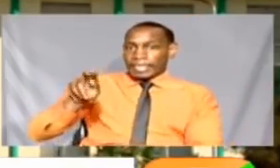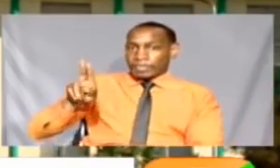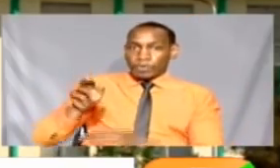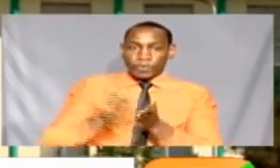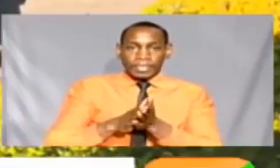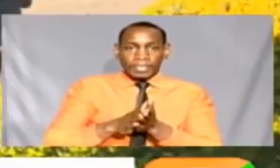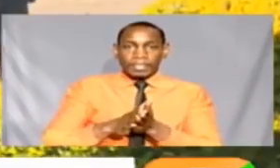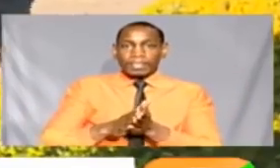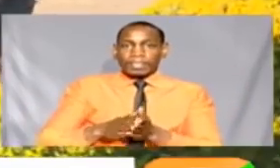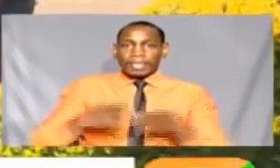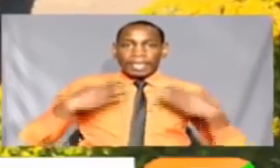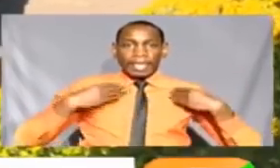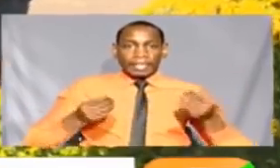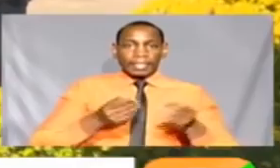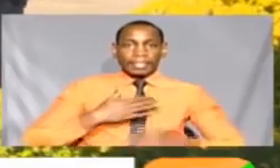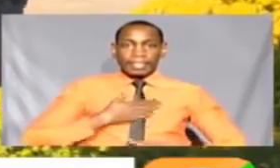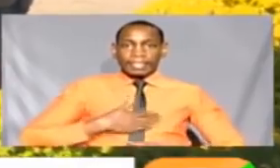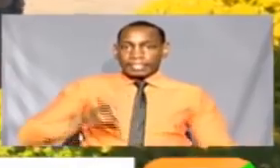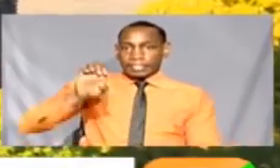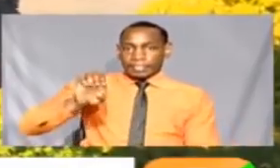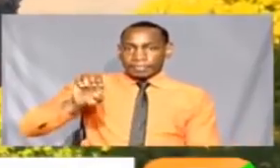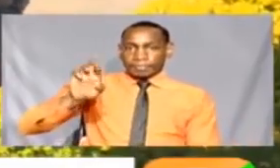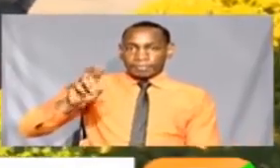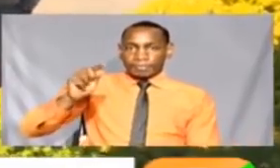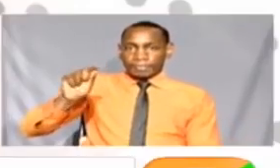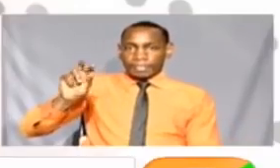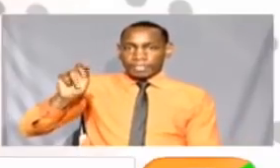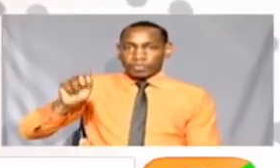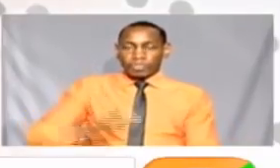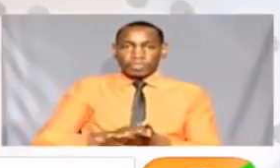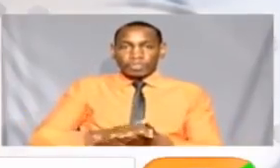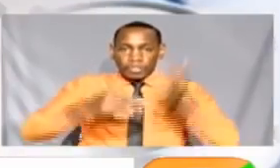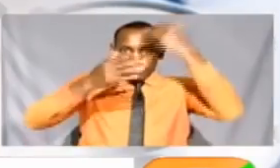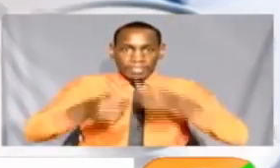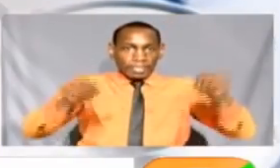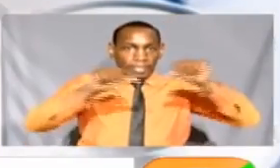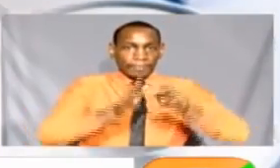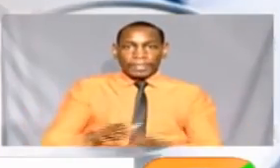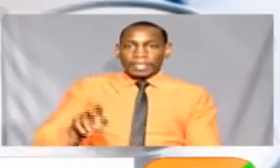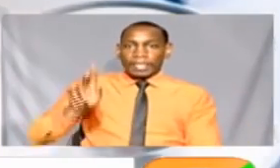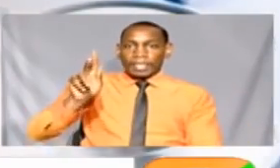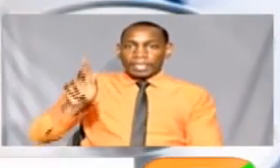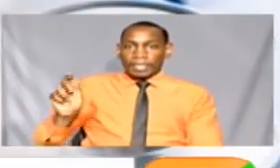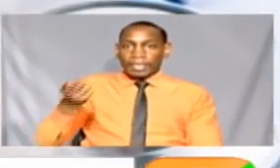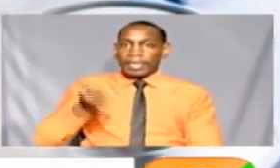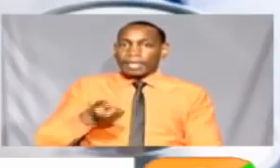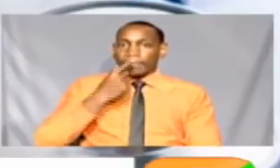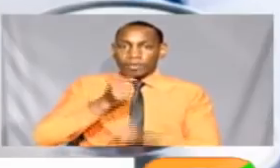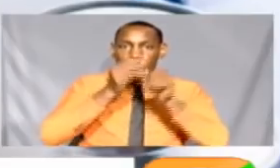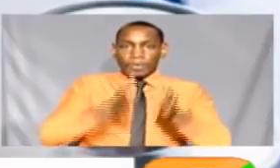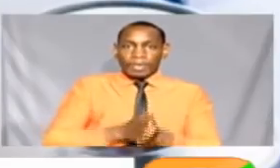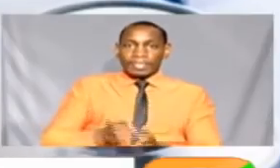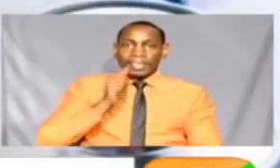and the Faculty of Health Sciences at Egerton University scored poorly. Kenya Medical Practitioners and Dentists Council says the